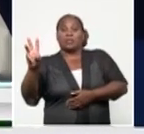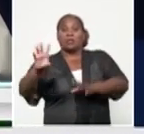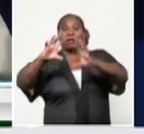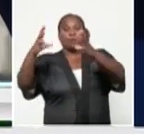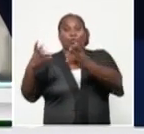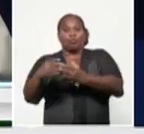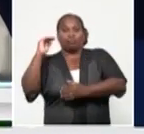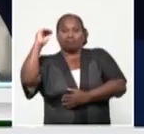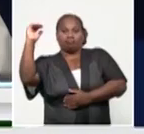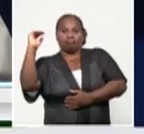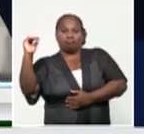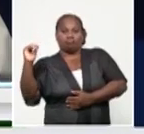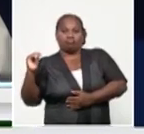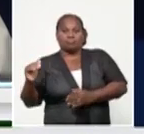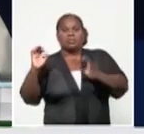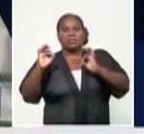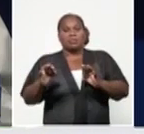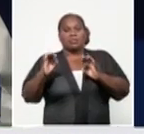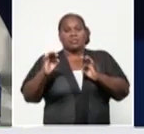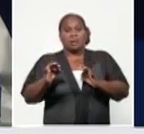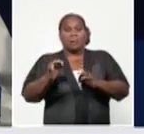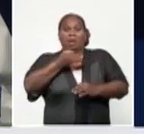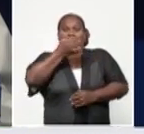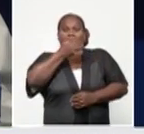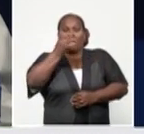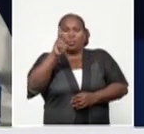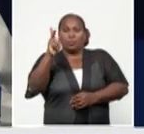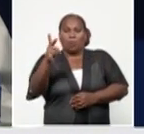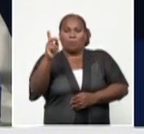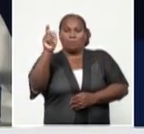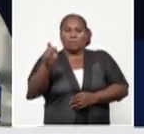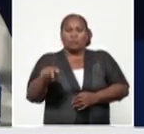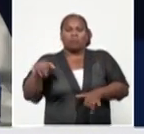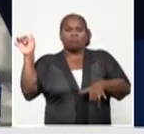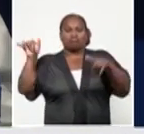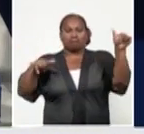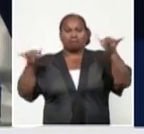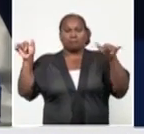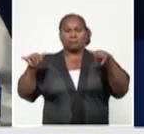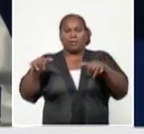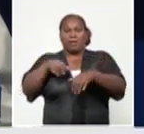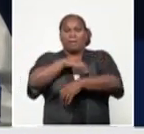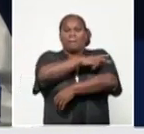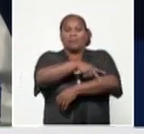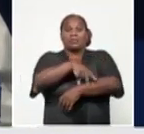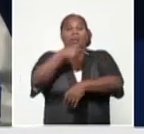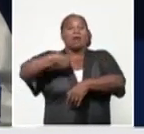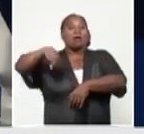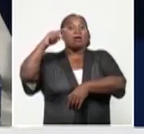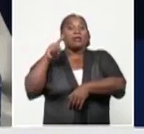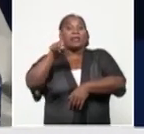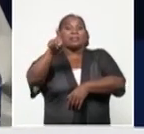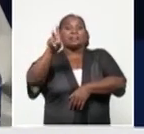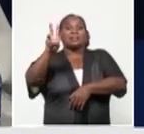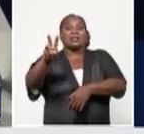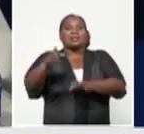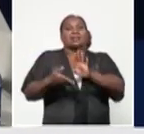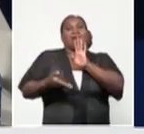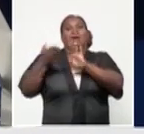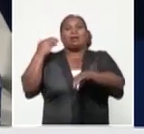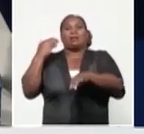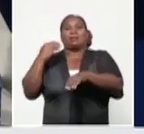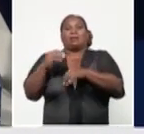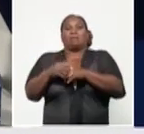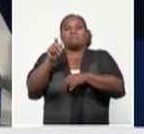pandemic. Yesterday, 13 people were discharged from hospital. This is a disappointing result